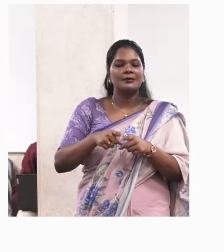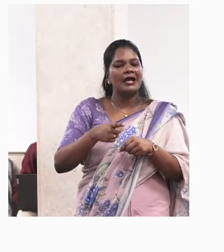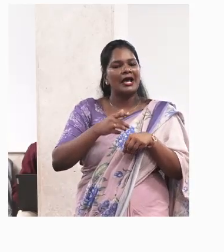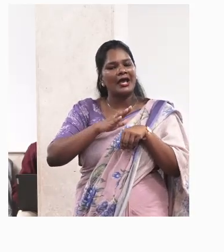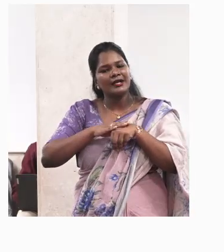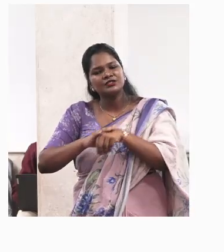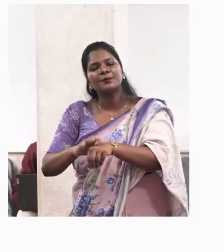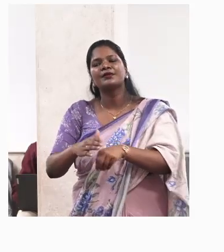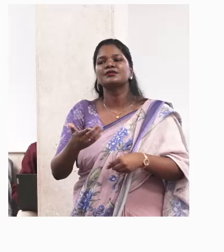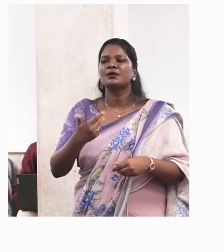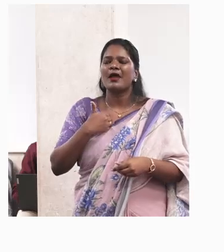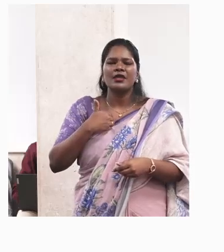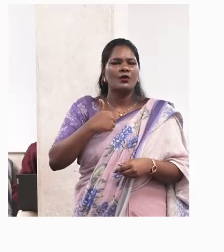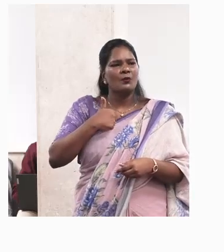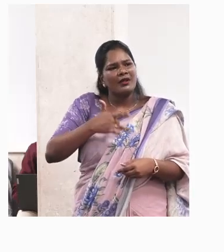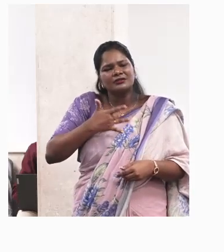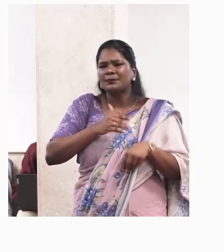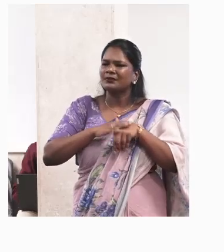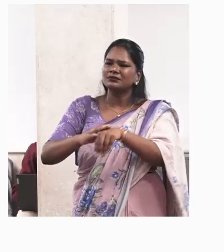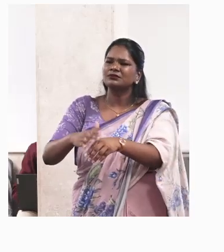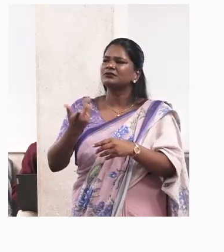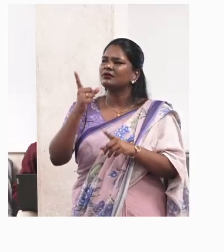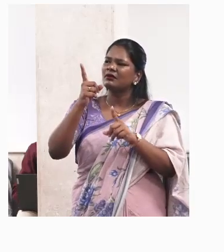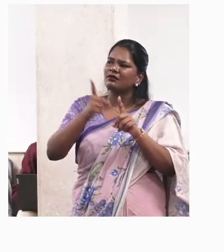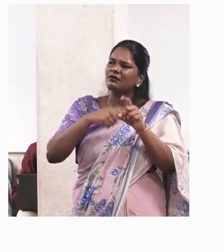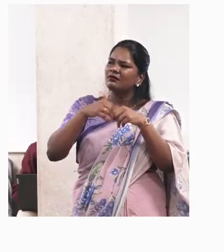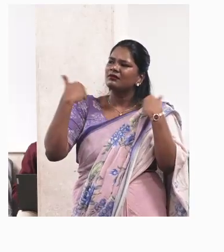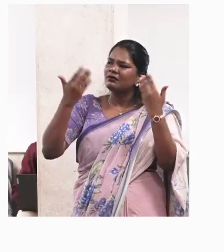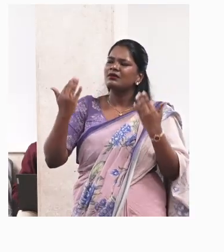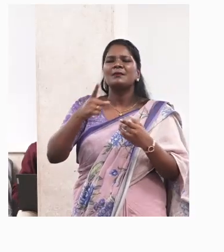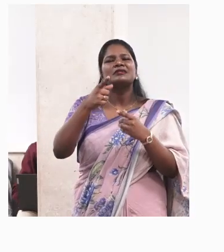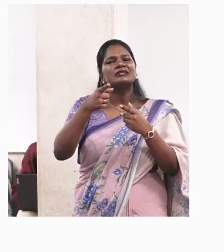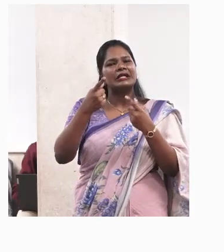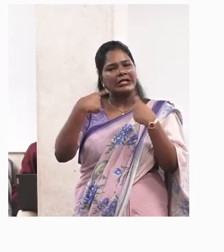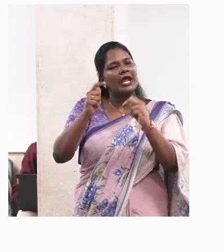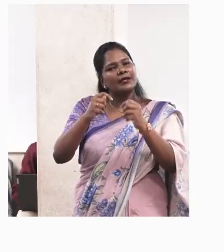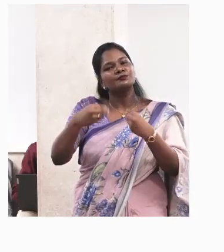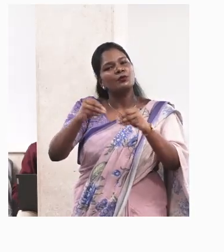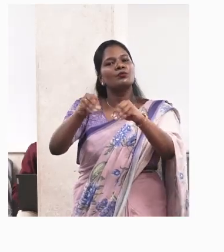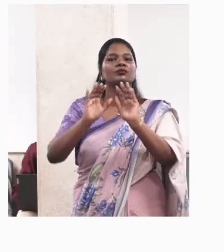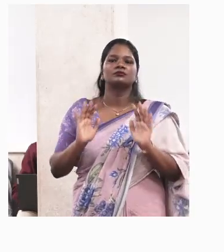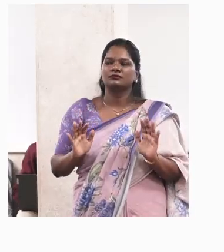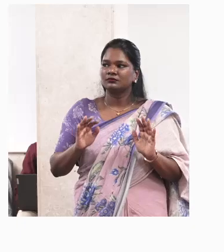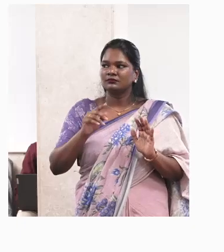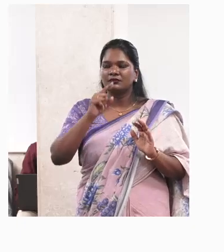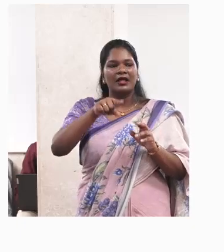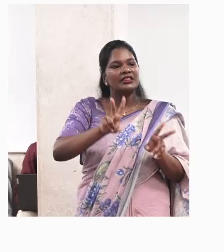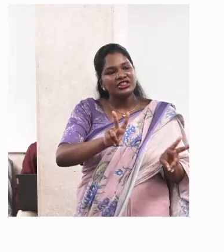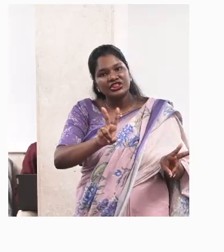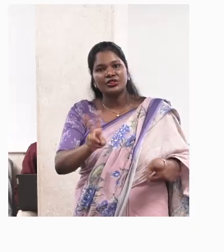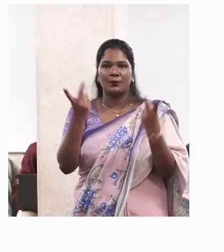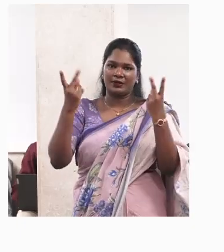experience, my own experience in the years, I would say just try more in a different